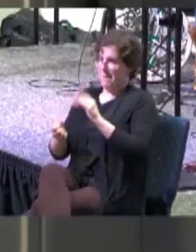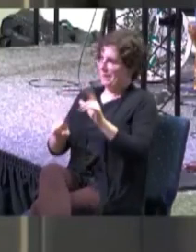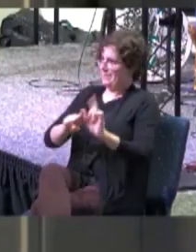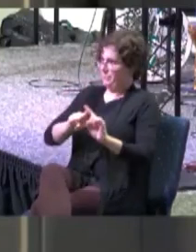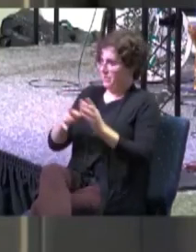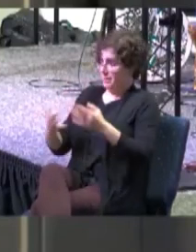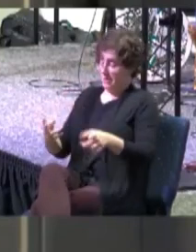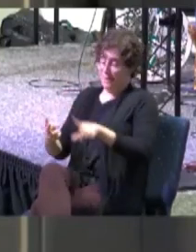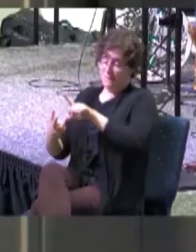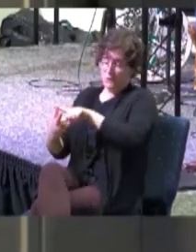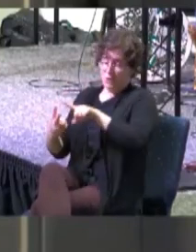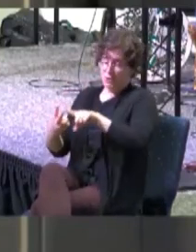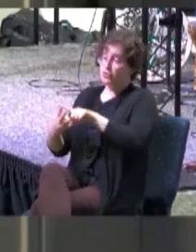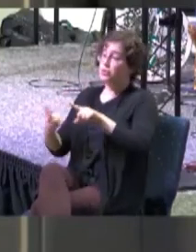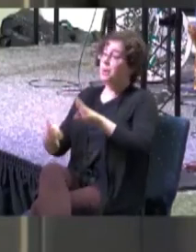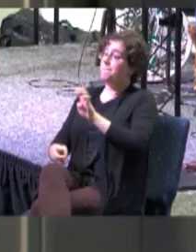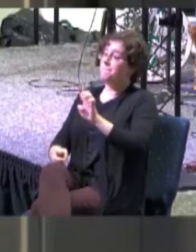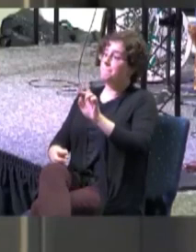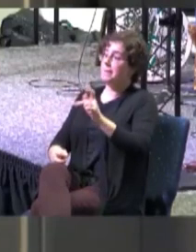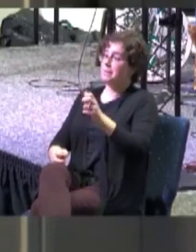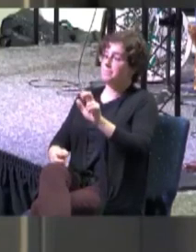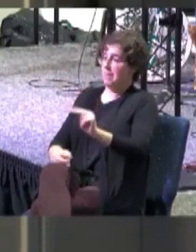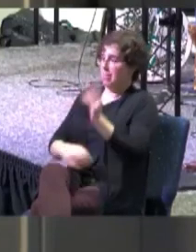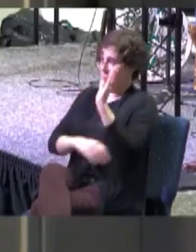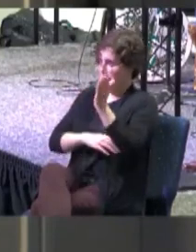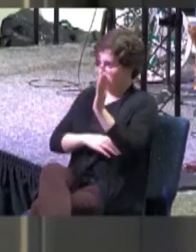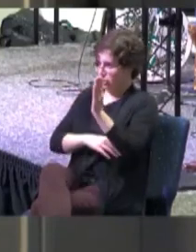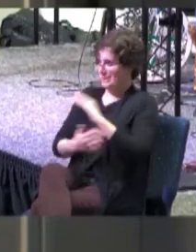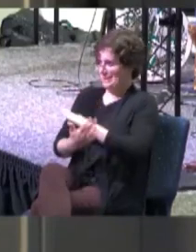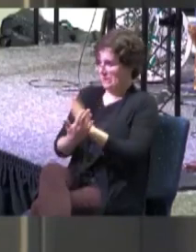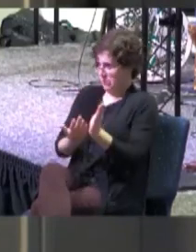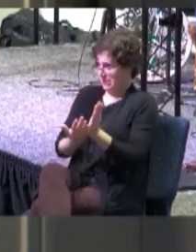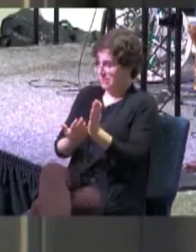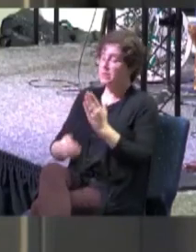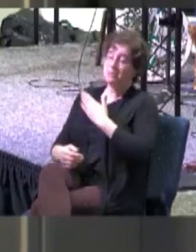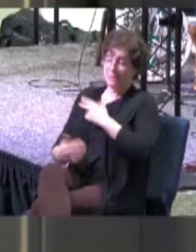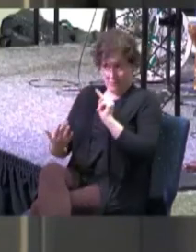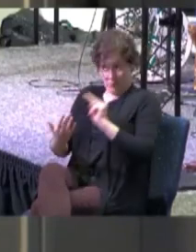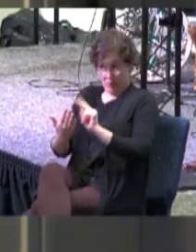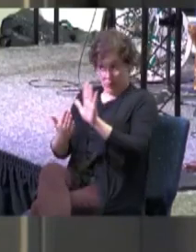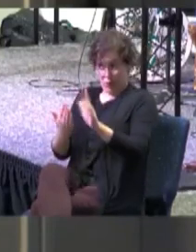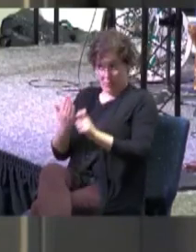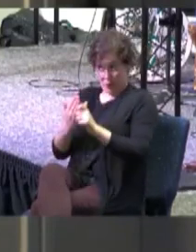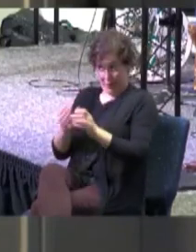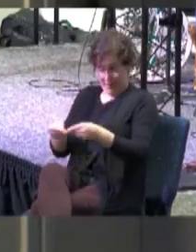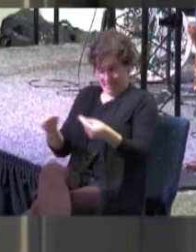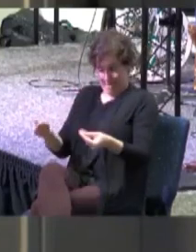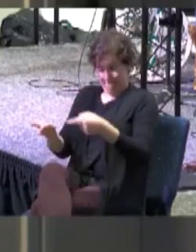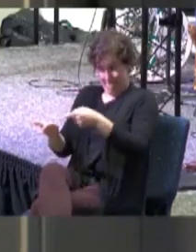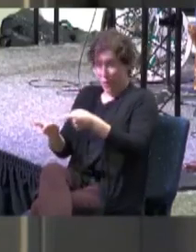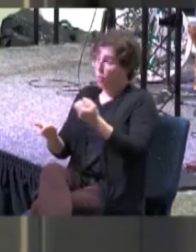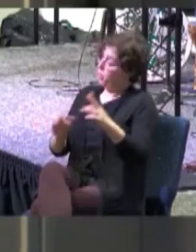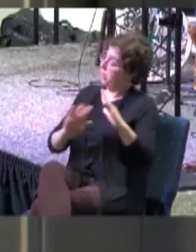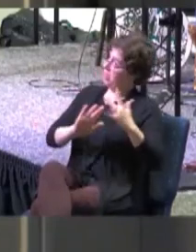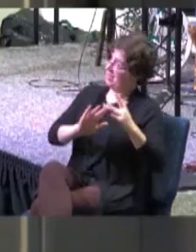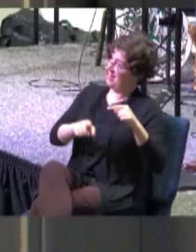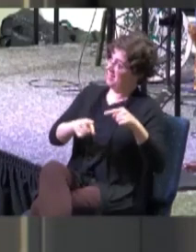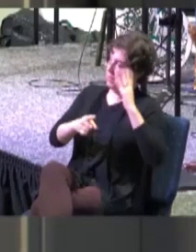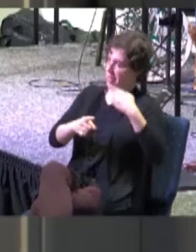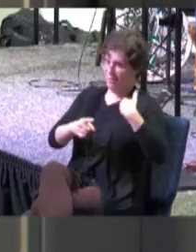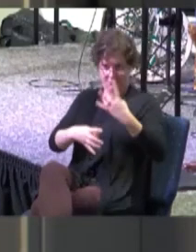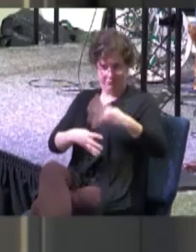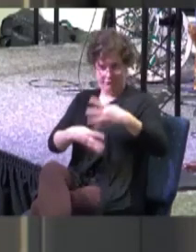first two are the Beekman Lecture Series. Please feel free to look in your program or online. You'll see a